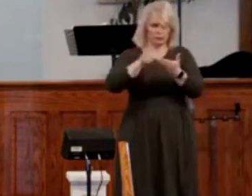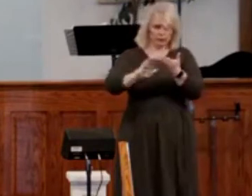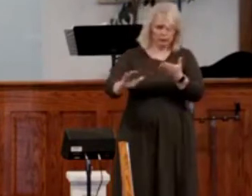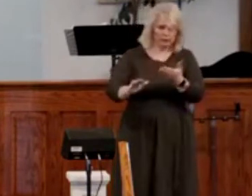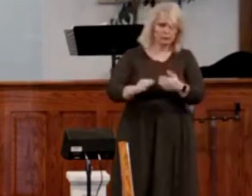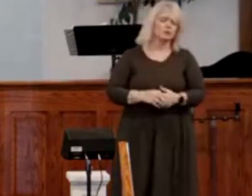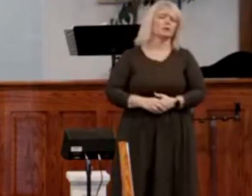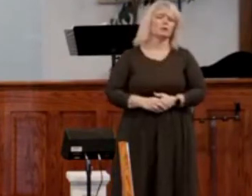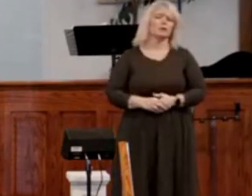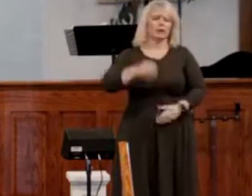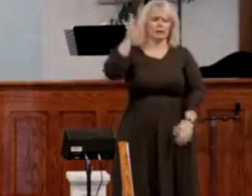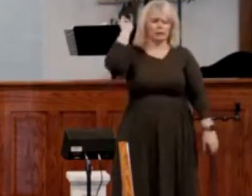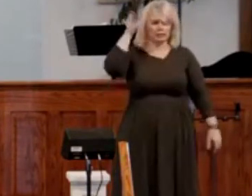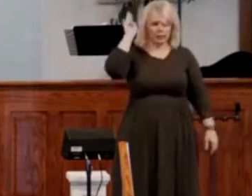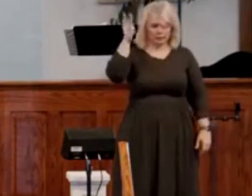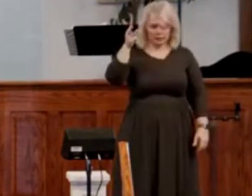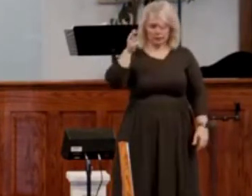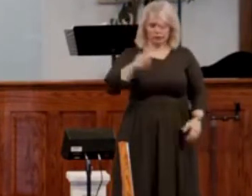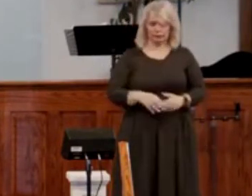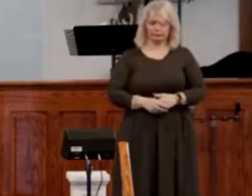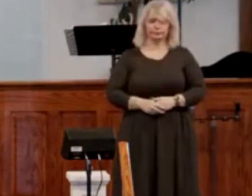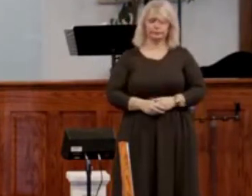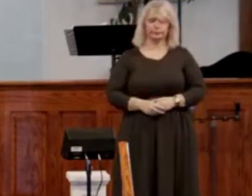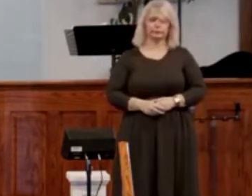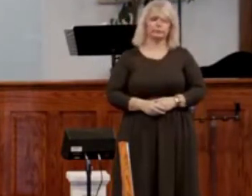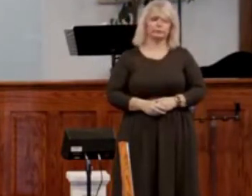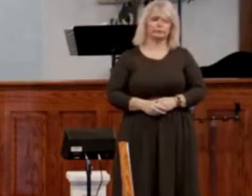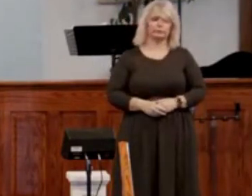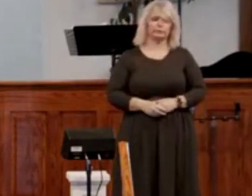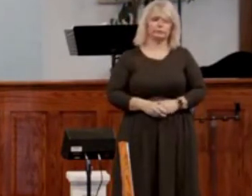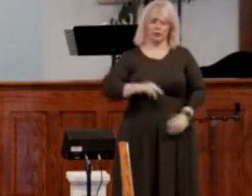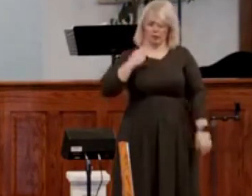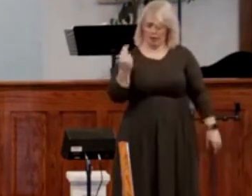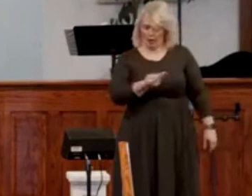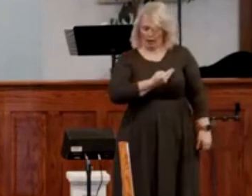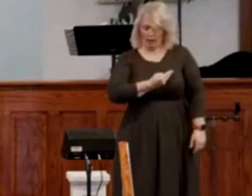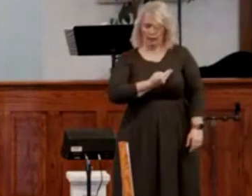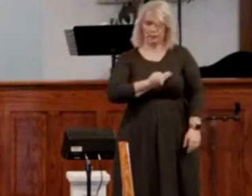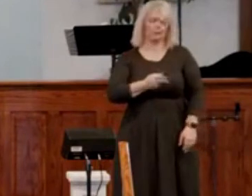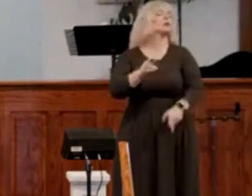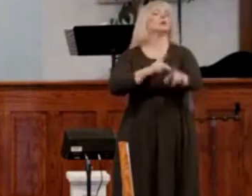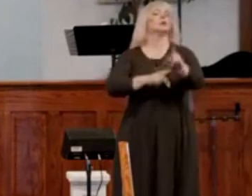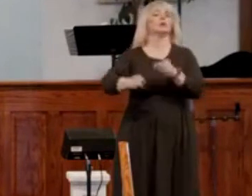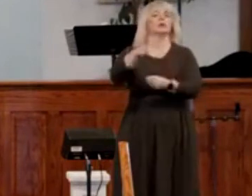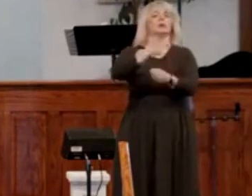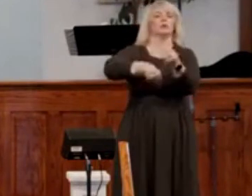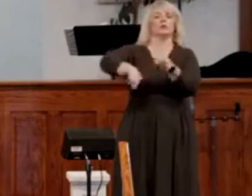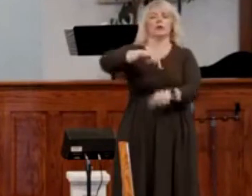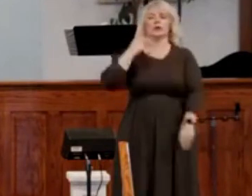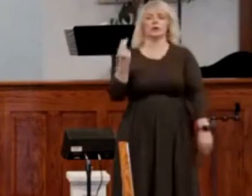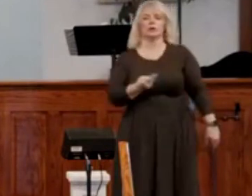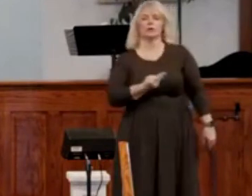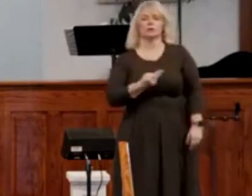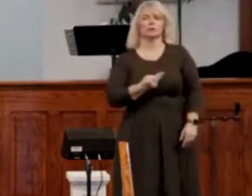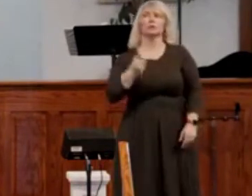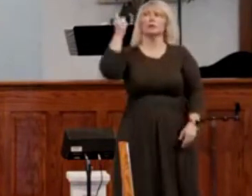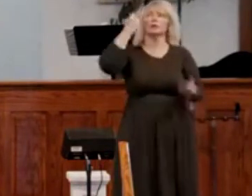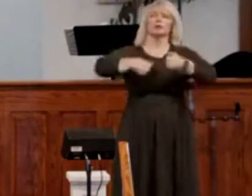take it, it's a message. It's a message to us. It's a message to those around us that he gave his life for